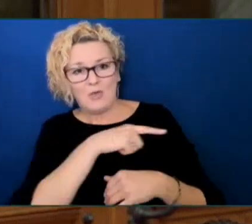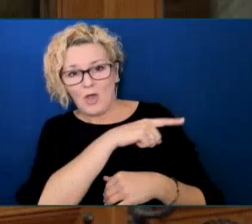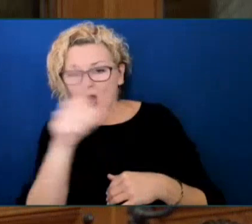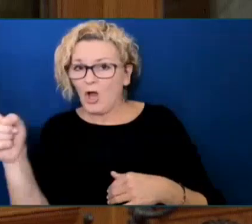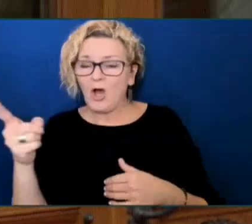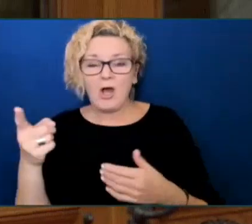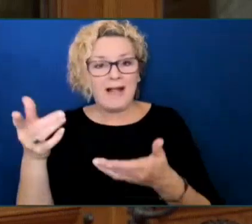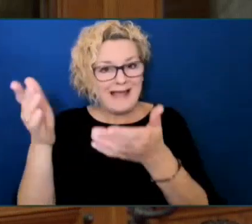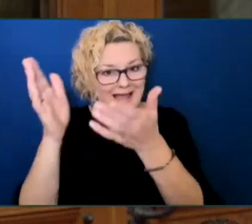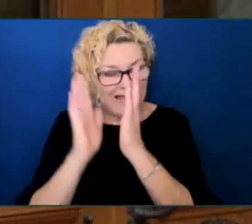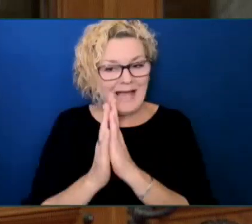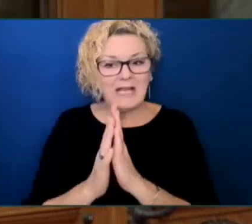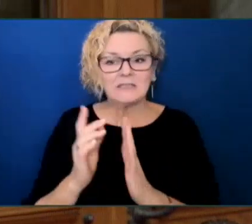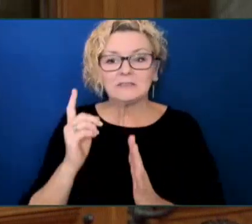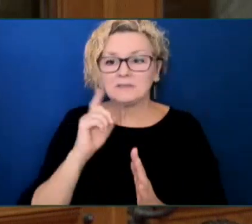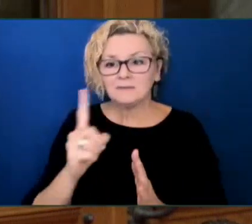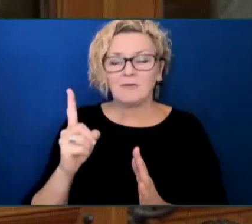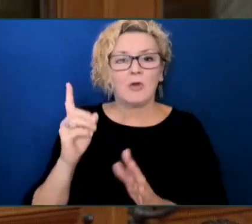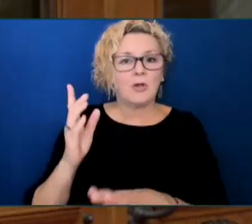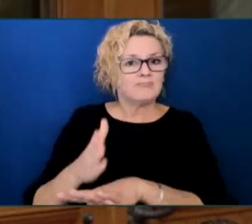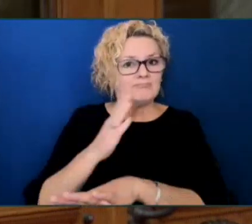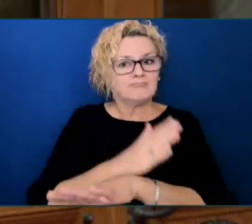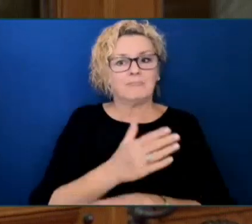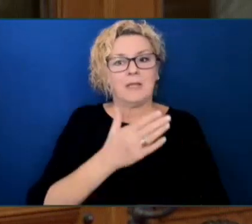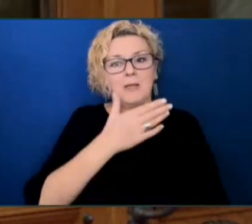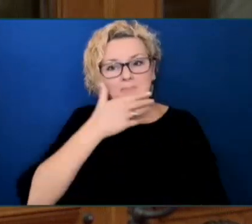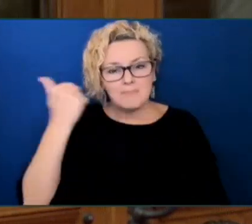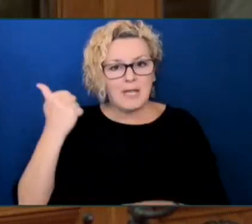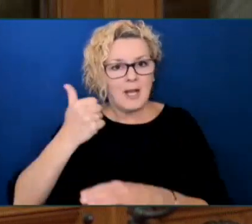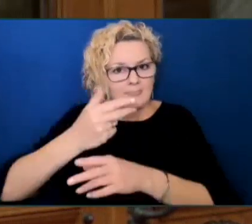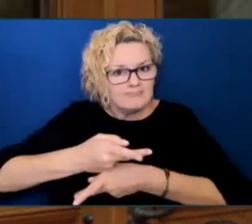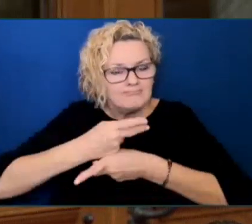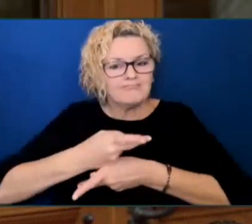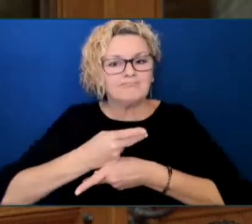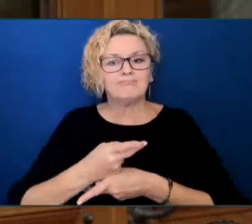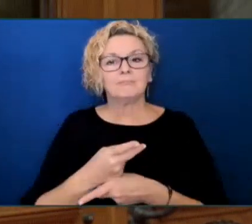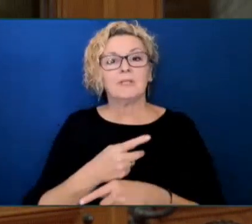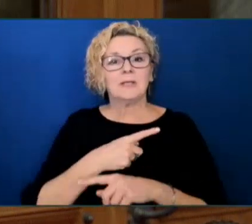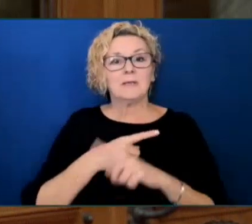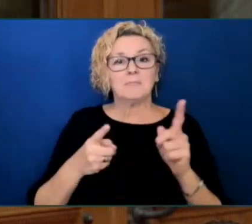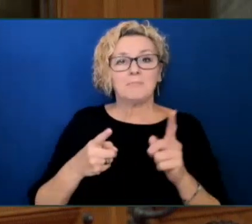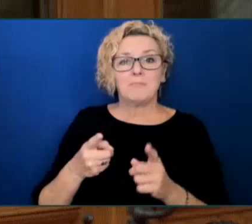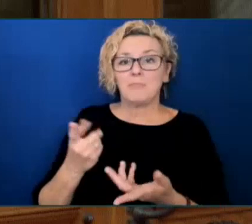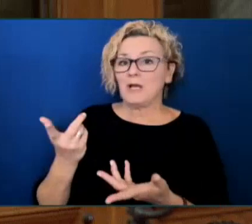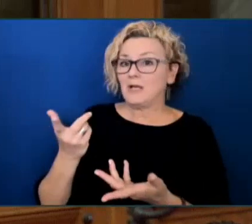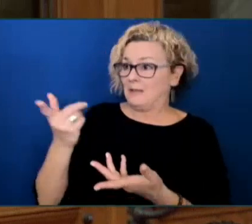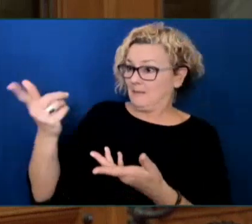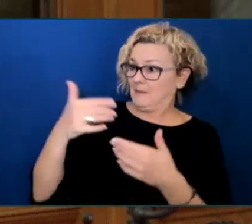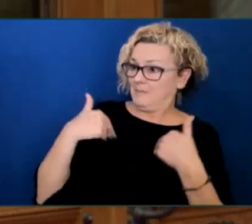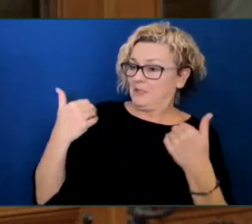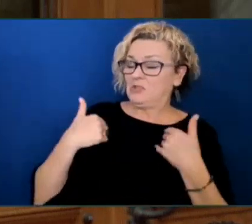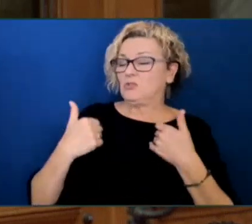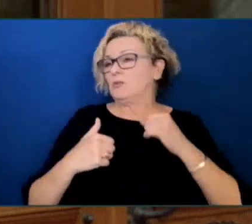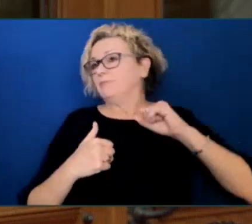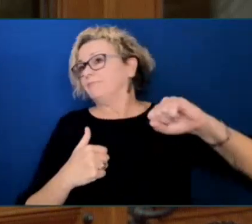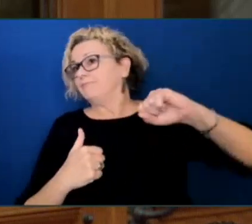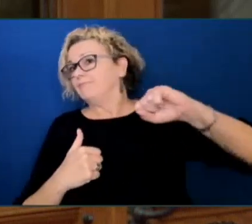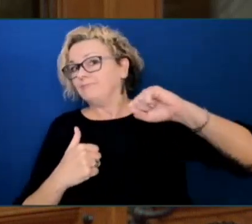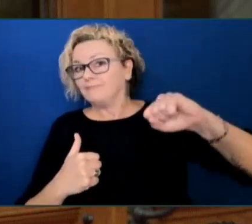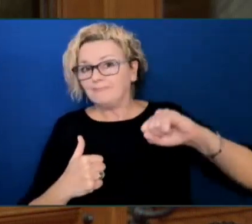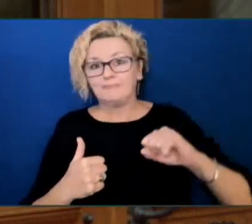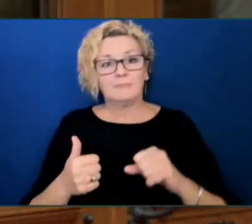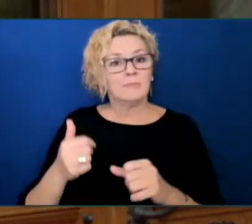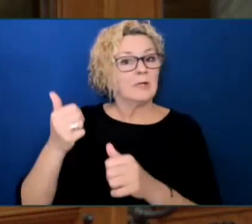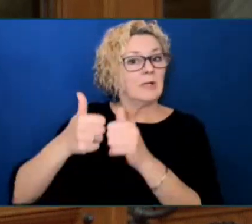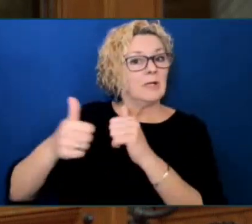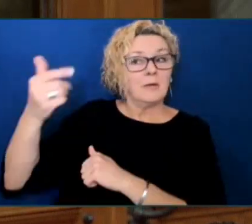Family social workers. Despite this, there has been resistance through you to the Premier. Given the relentless instances